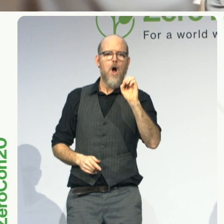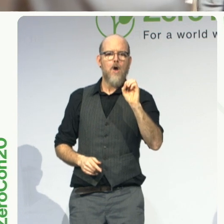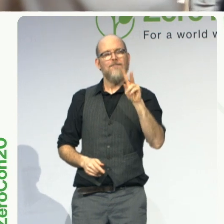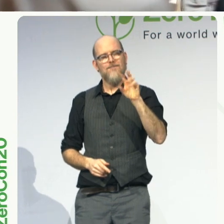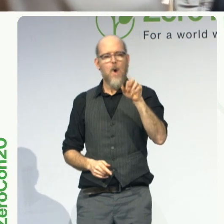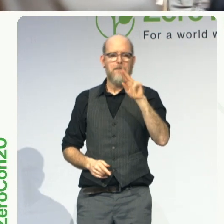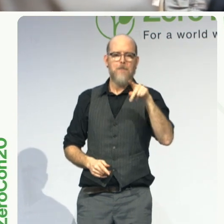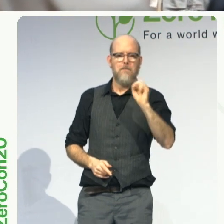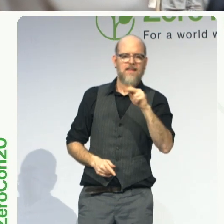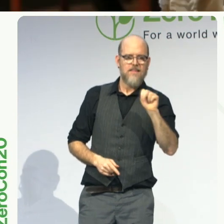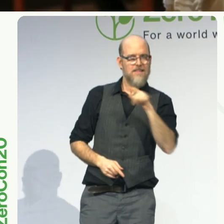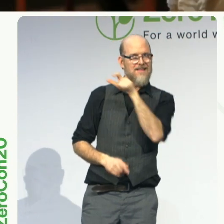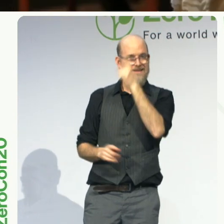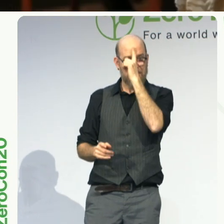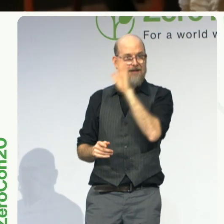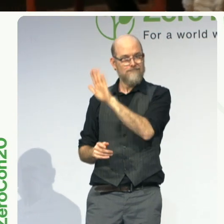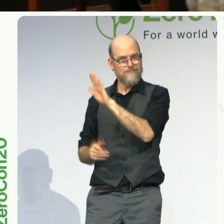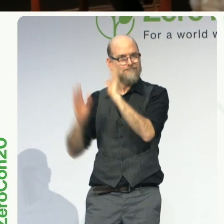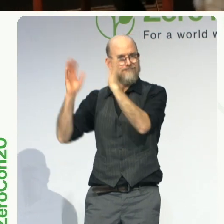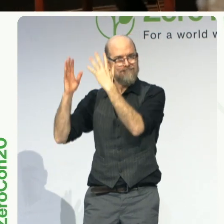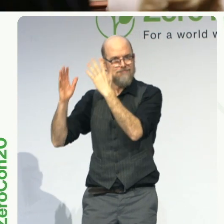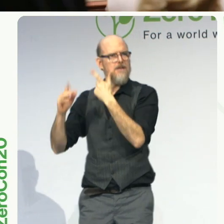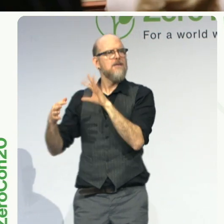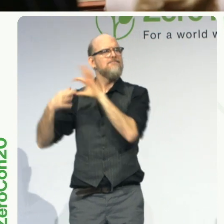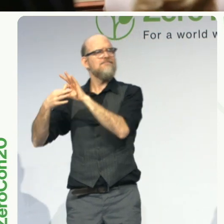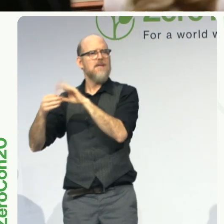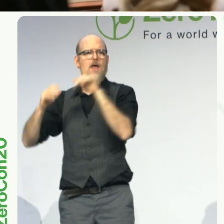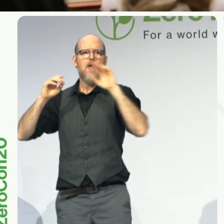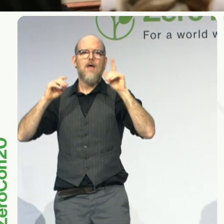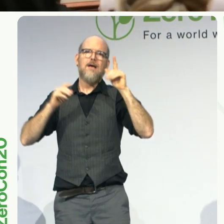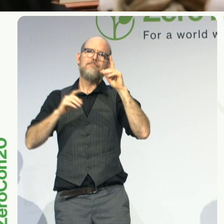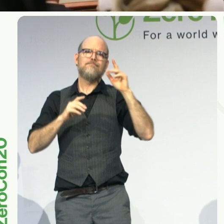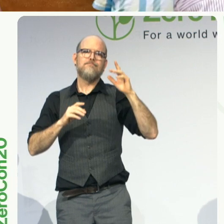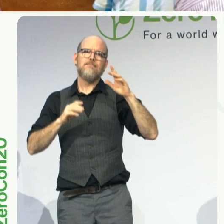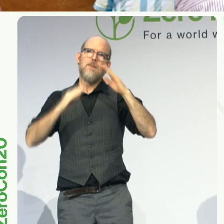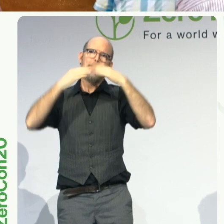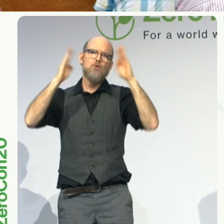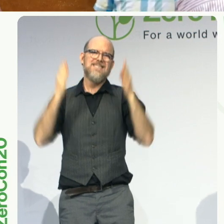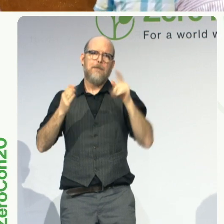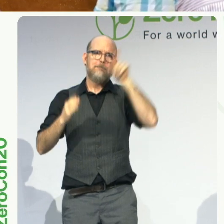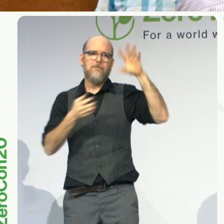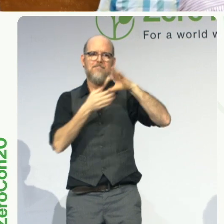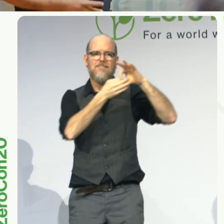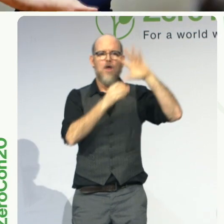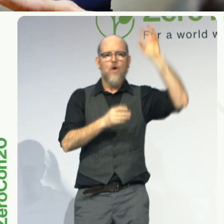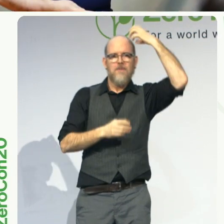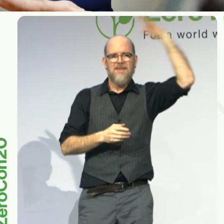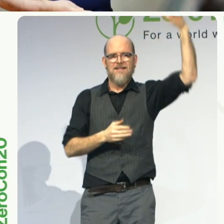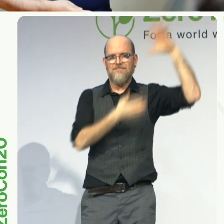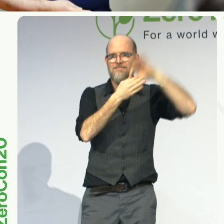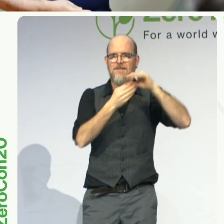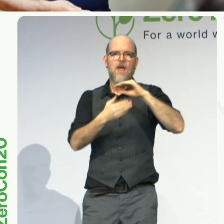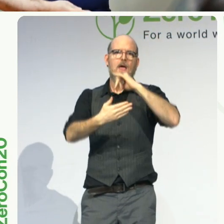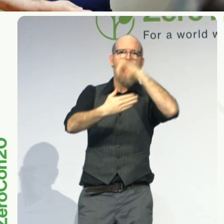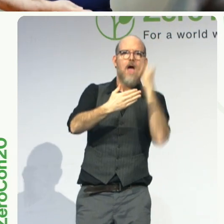in partnership with the Staatliches Museum Schwerin, a museum and art gallery, to develop a training course for persons